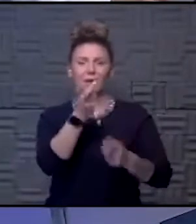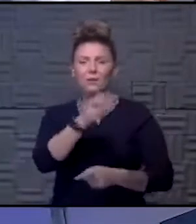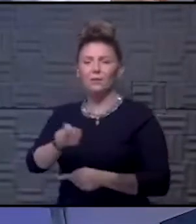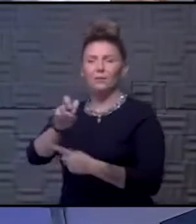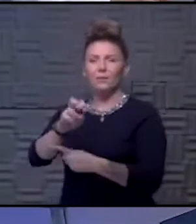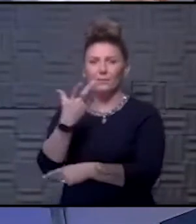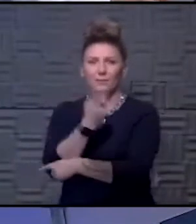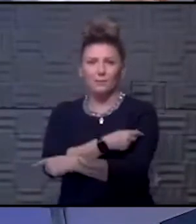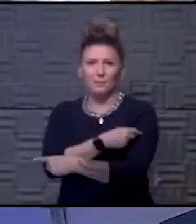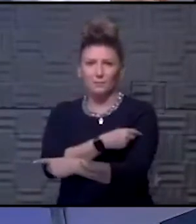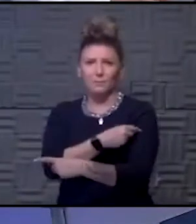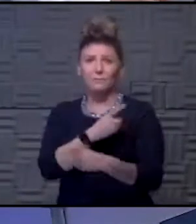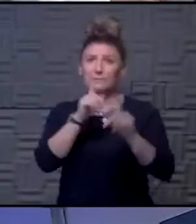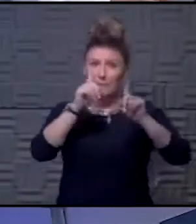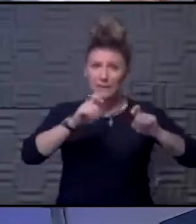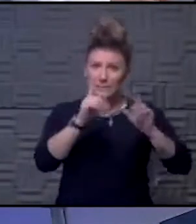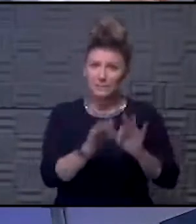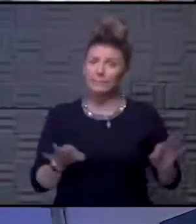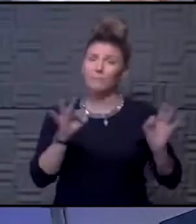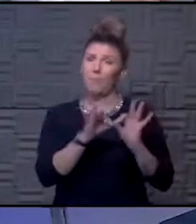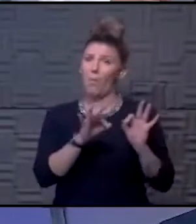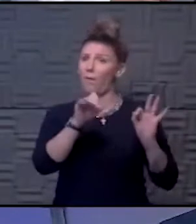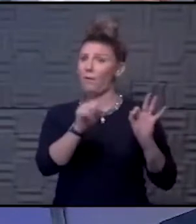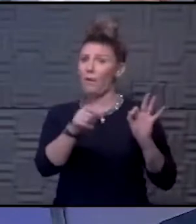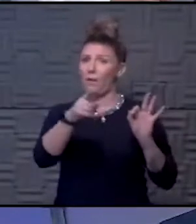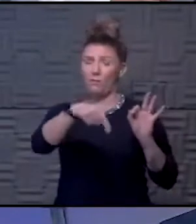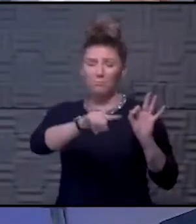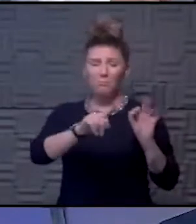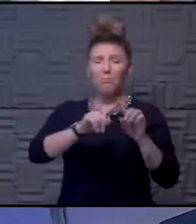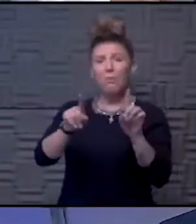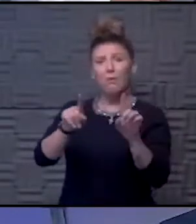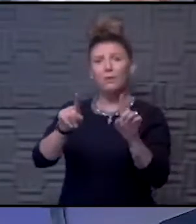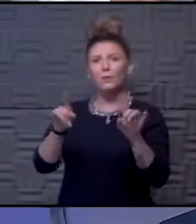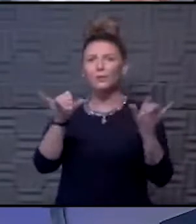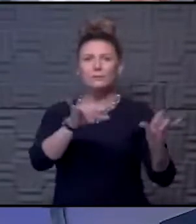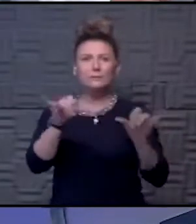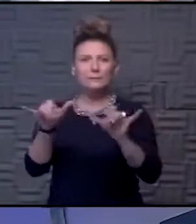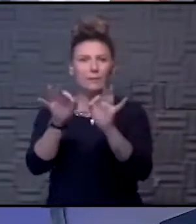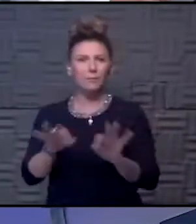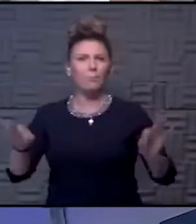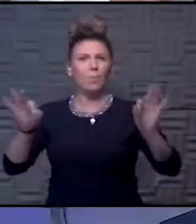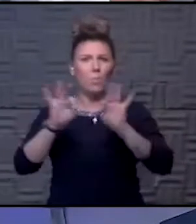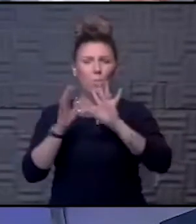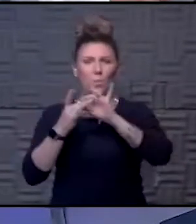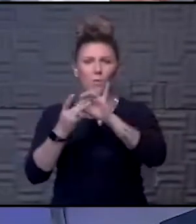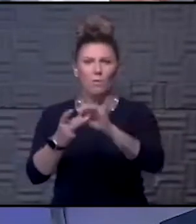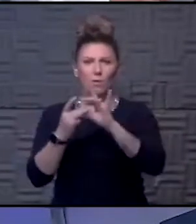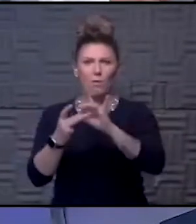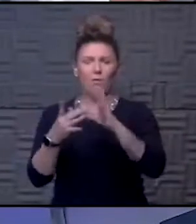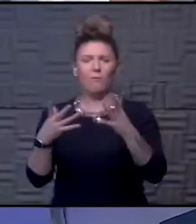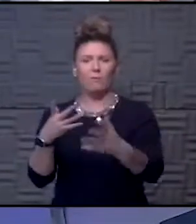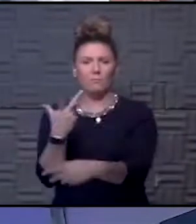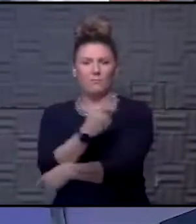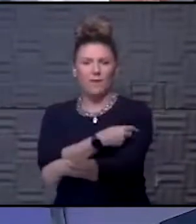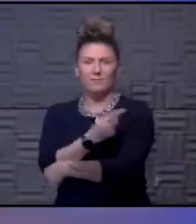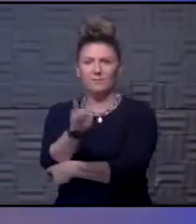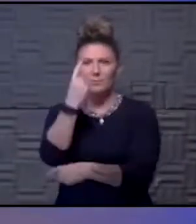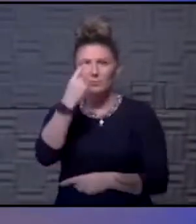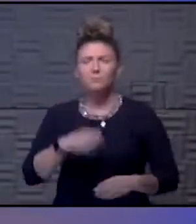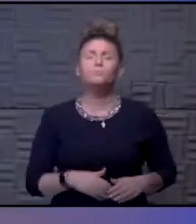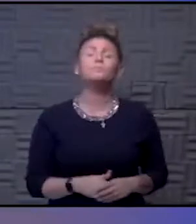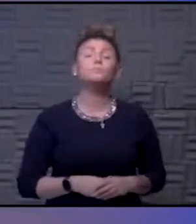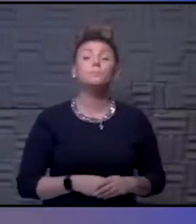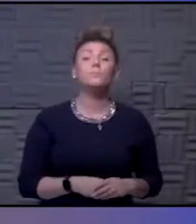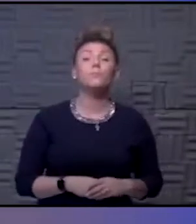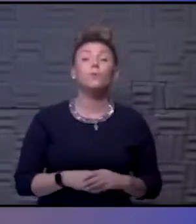next step there. Testing is important, but there's also the same sort of level of importance around messaging of vaccination. Okay, so first